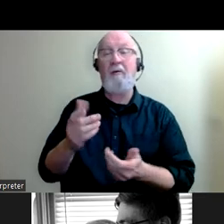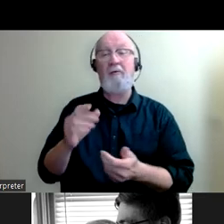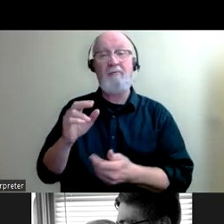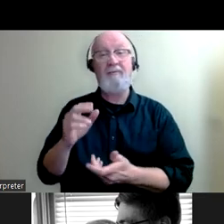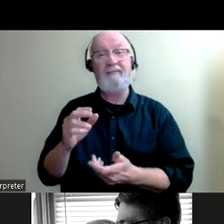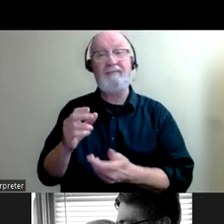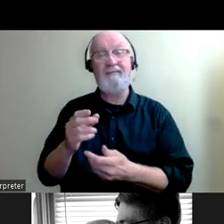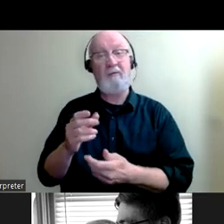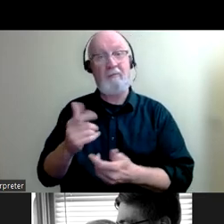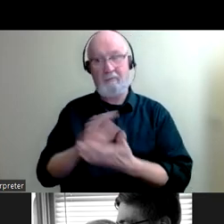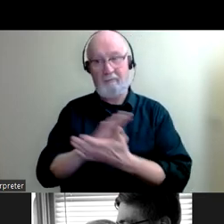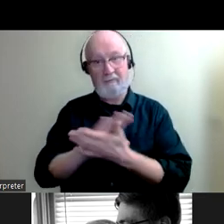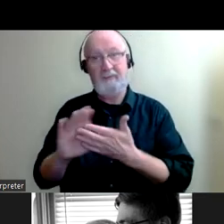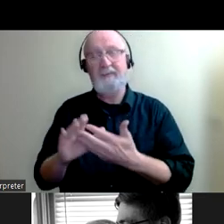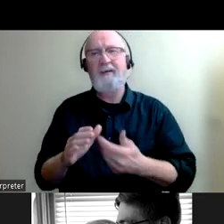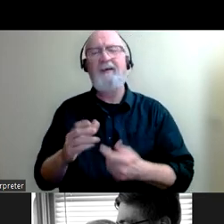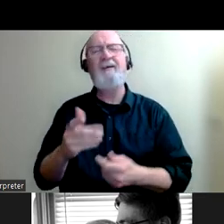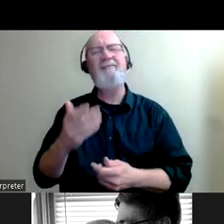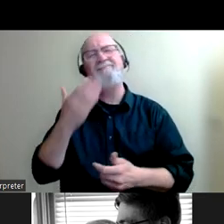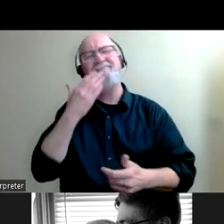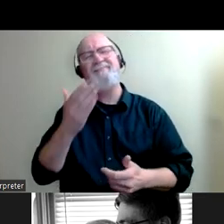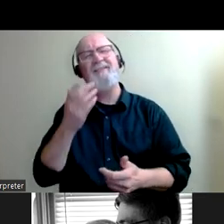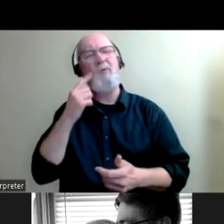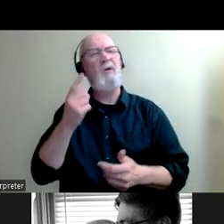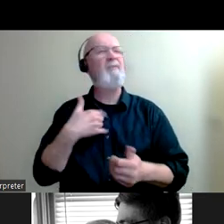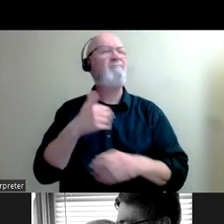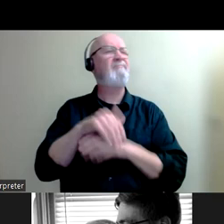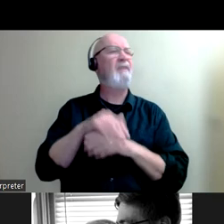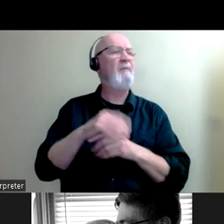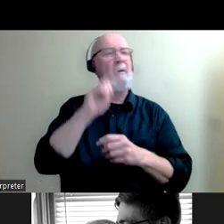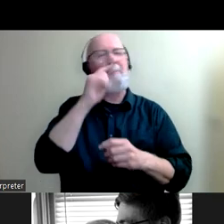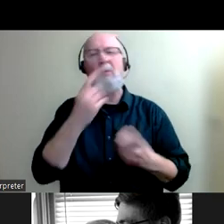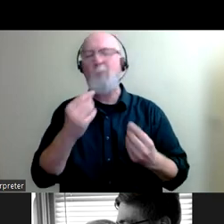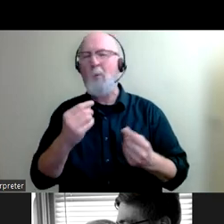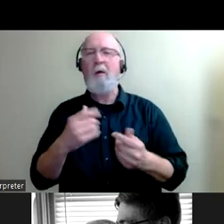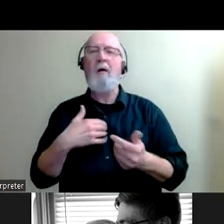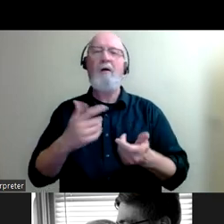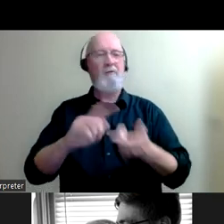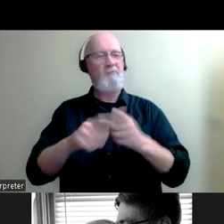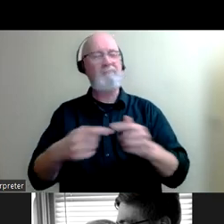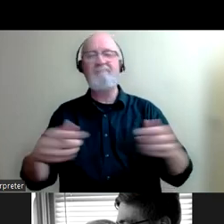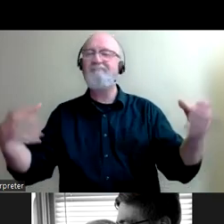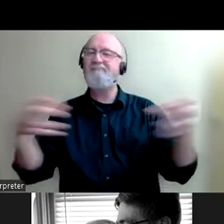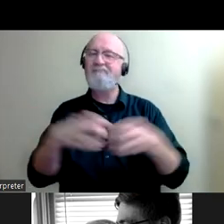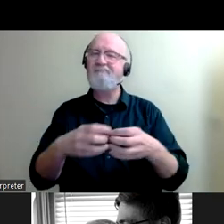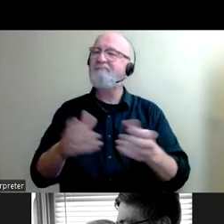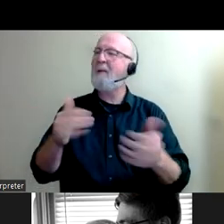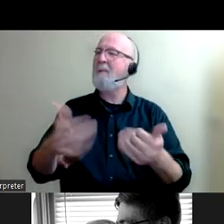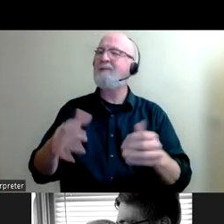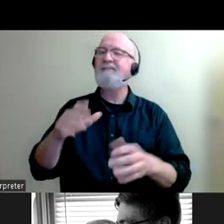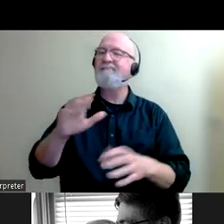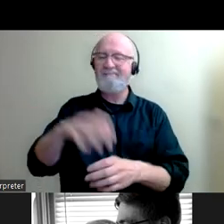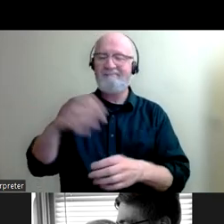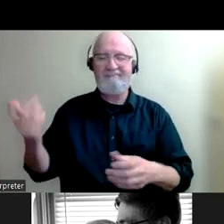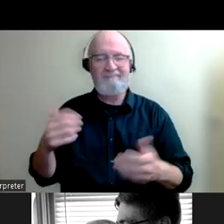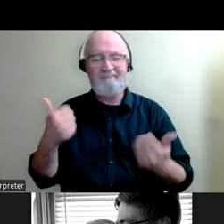mean, what better thing to do in an evening is sit down with a group of friends or even a group of people that you don't know